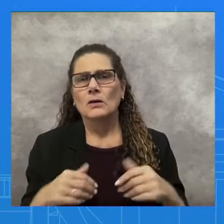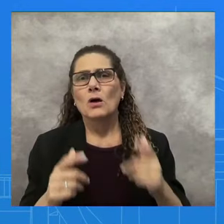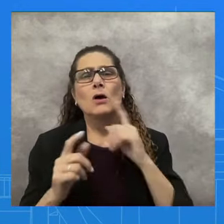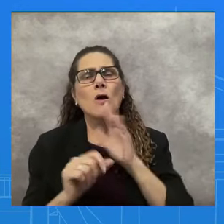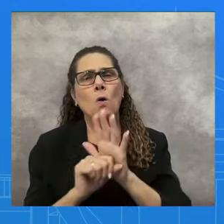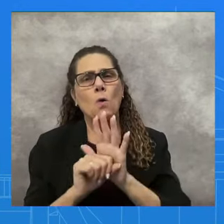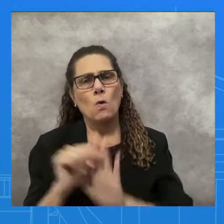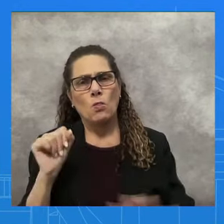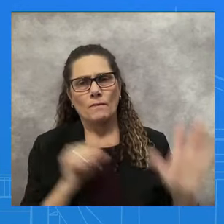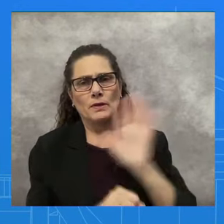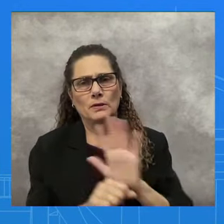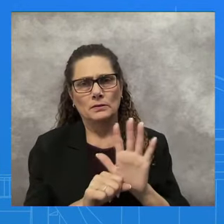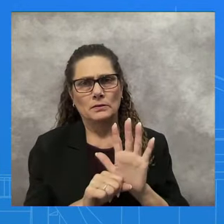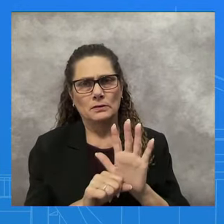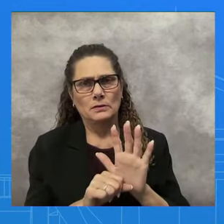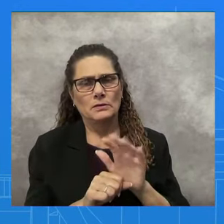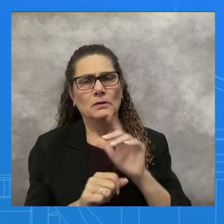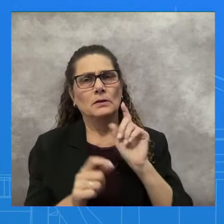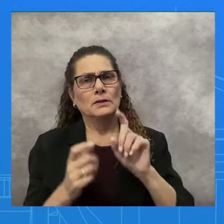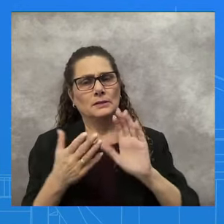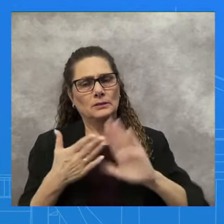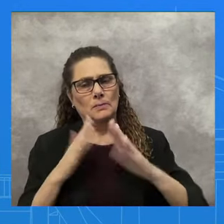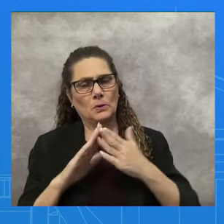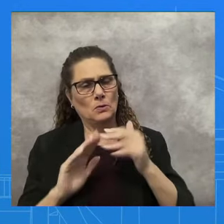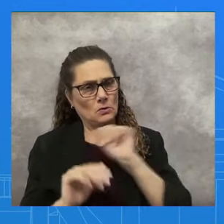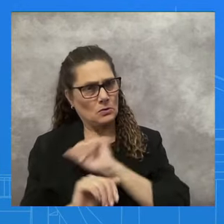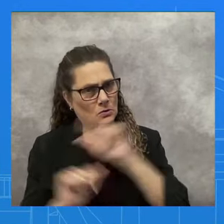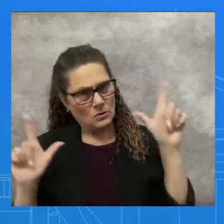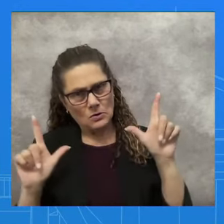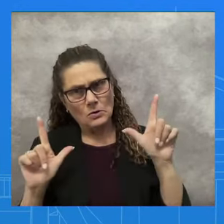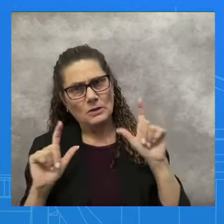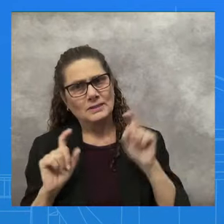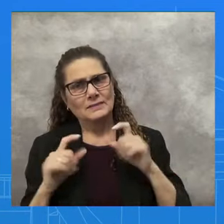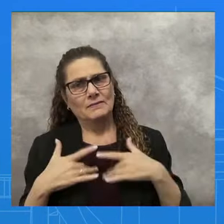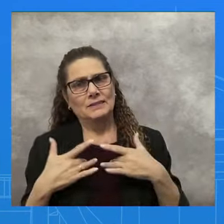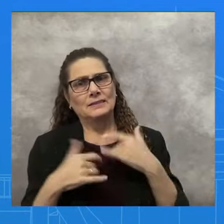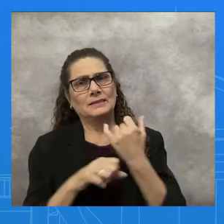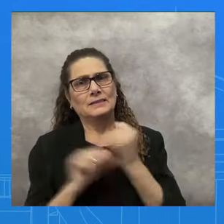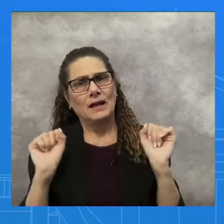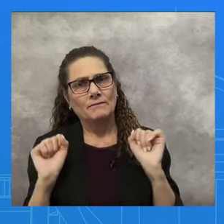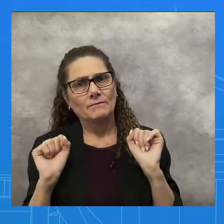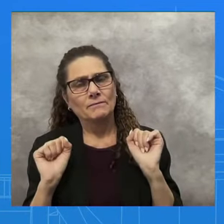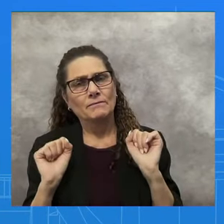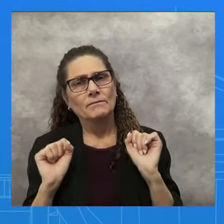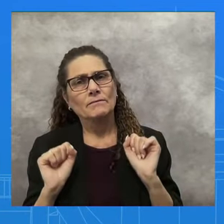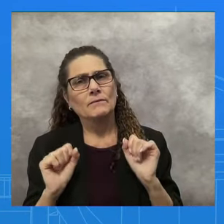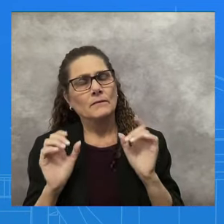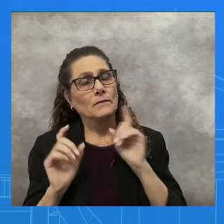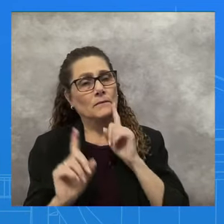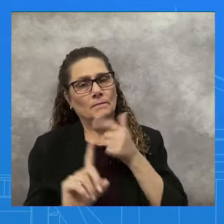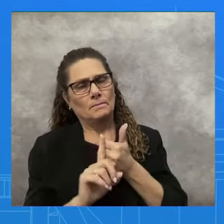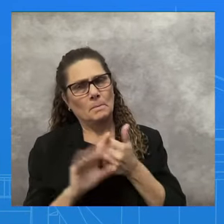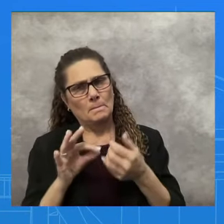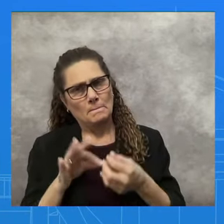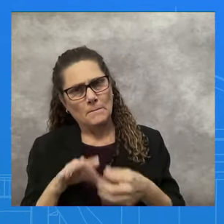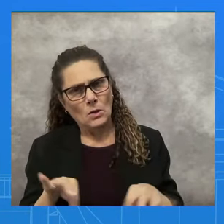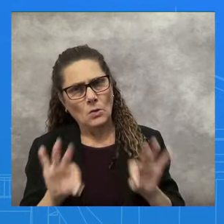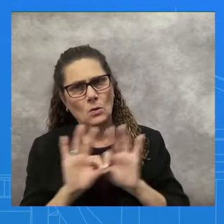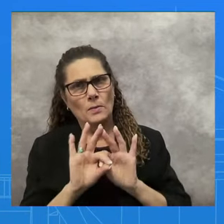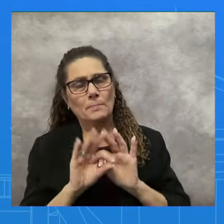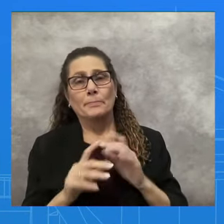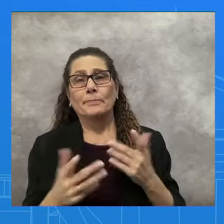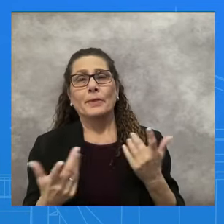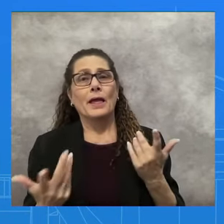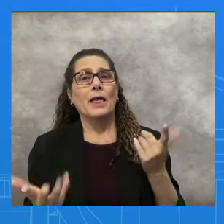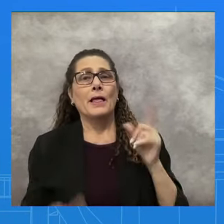safe, want to be safe, and so that's important. But I will say this, you know, congressional Republicans,